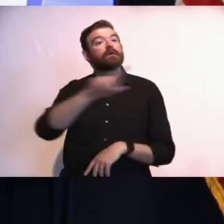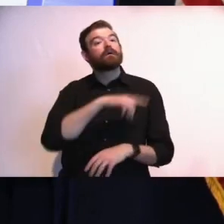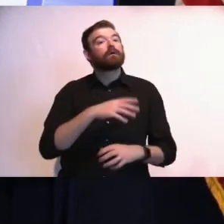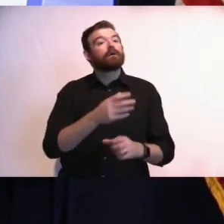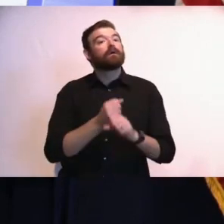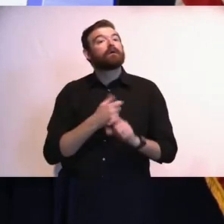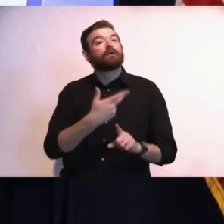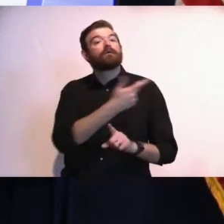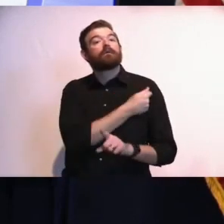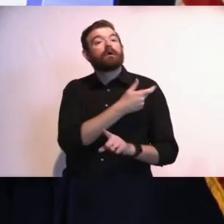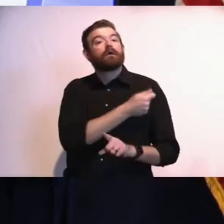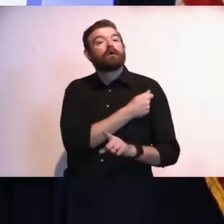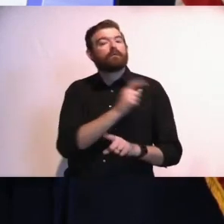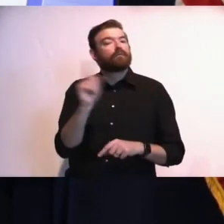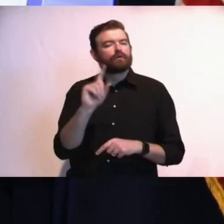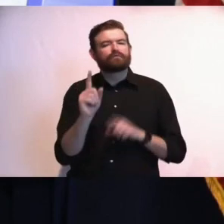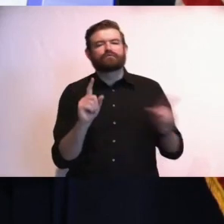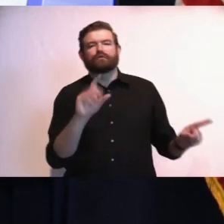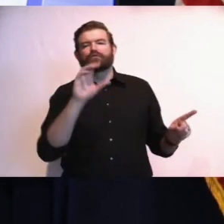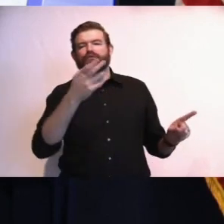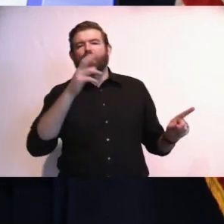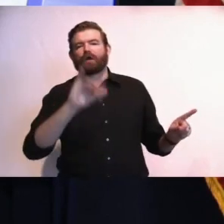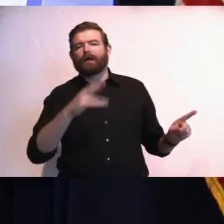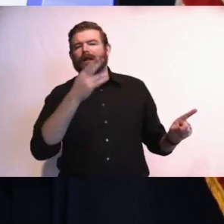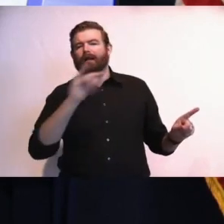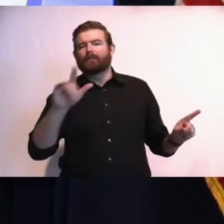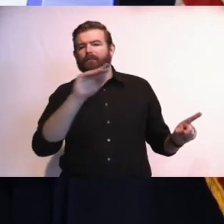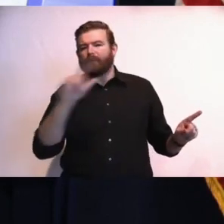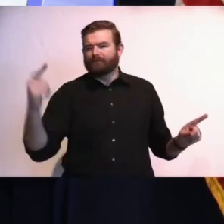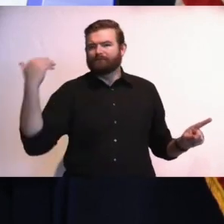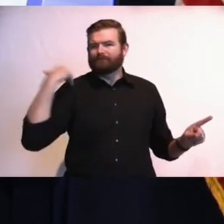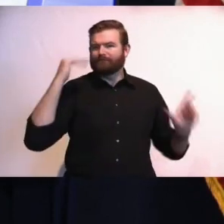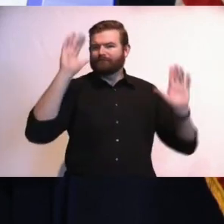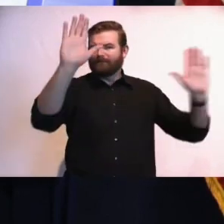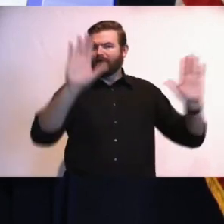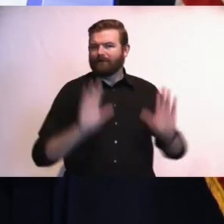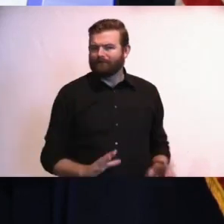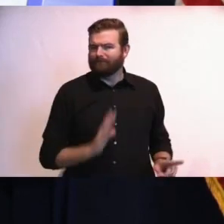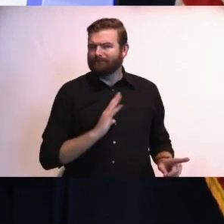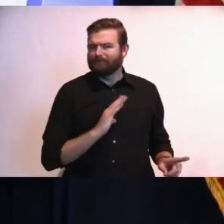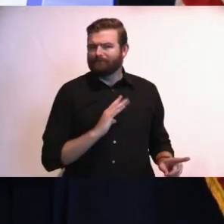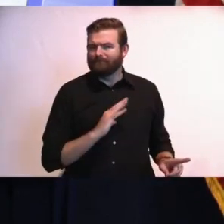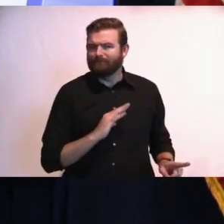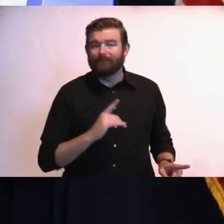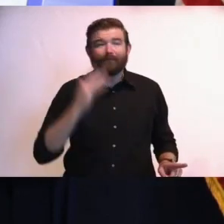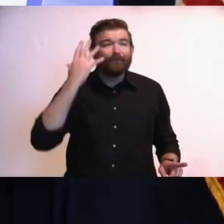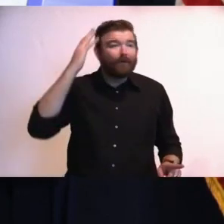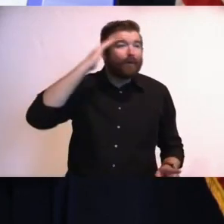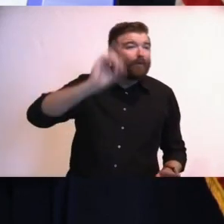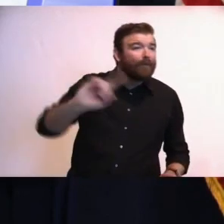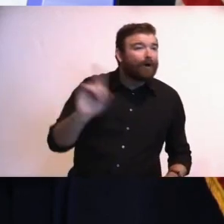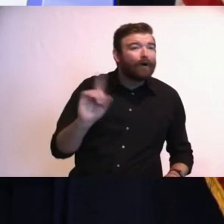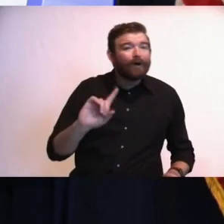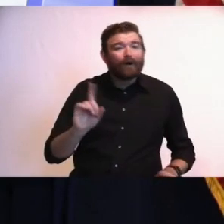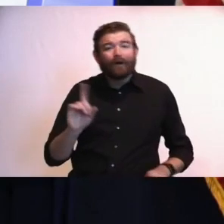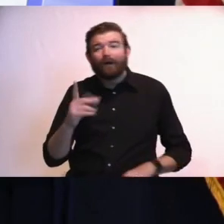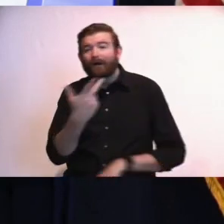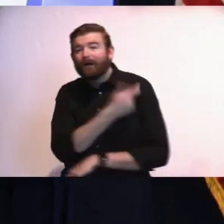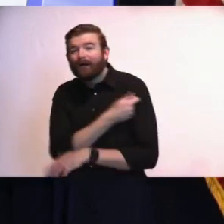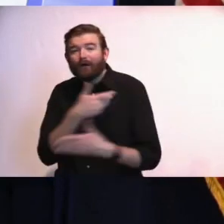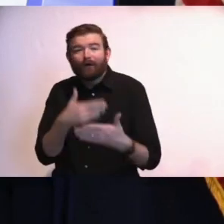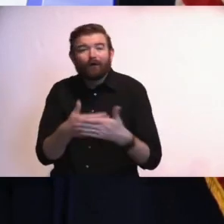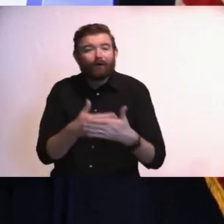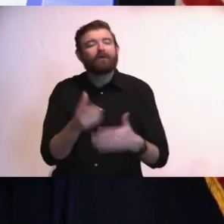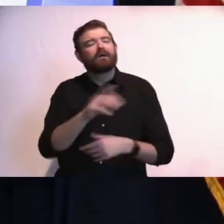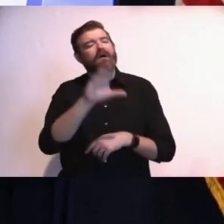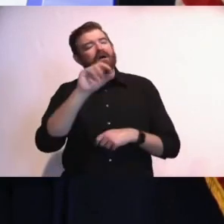Hill Mall over this past weekend. To find a vaccine site nearest you, visit